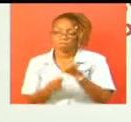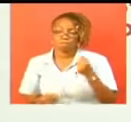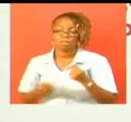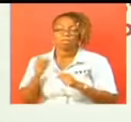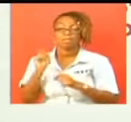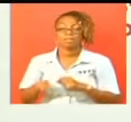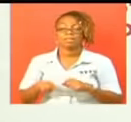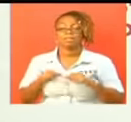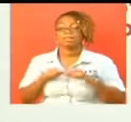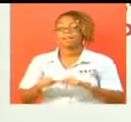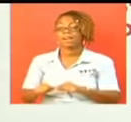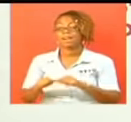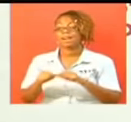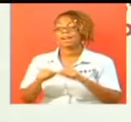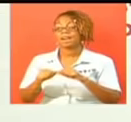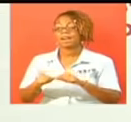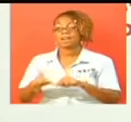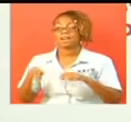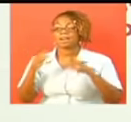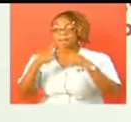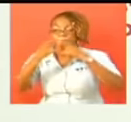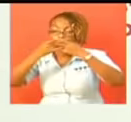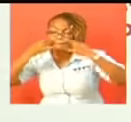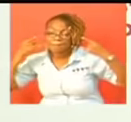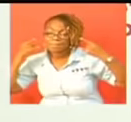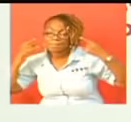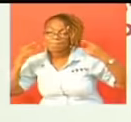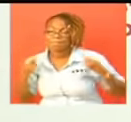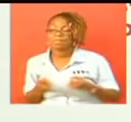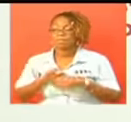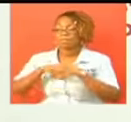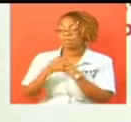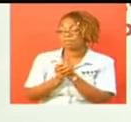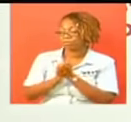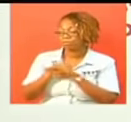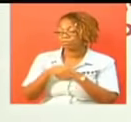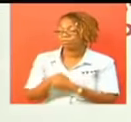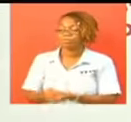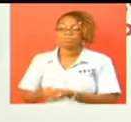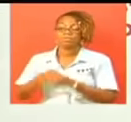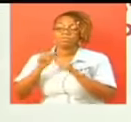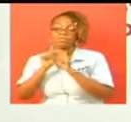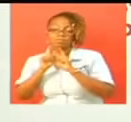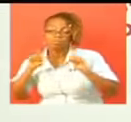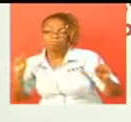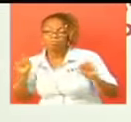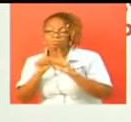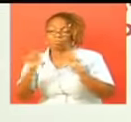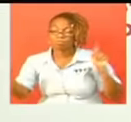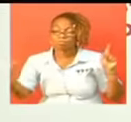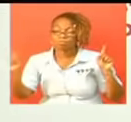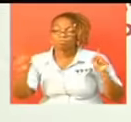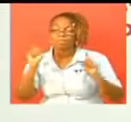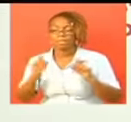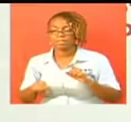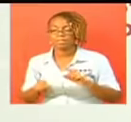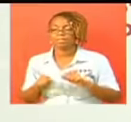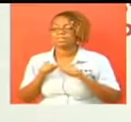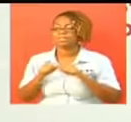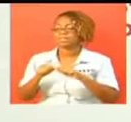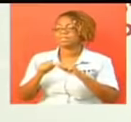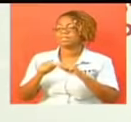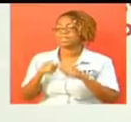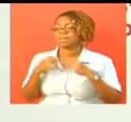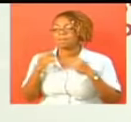W's to continue to protect yourself and others, which is wash your hands, watch your distance, and wear your